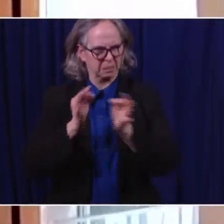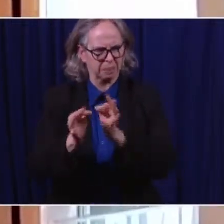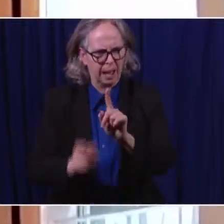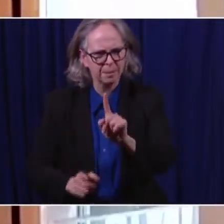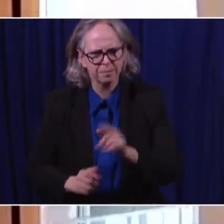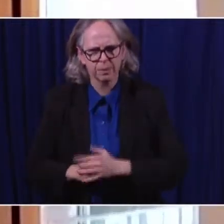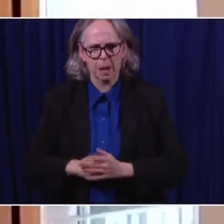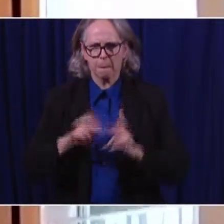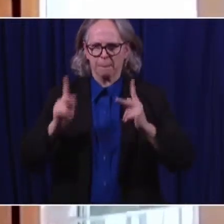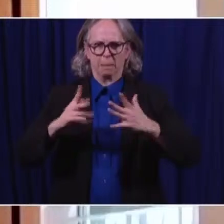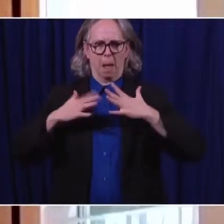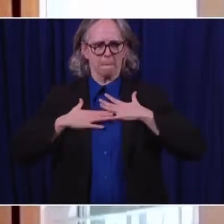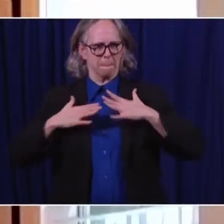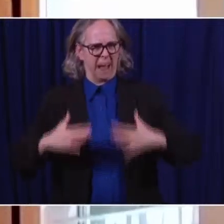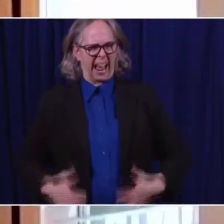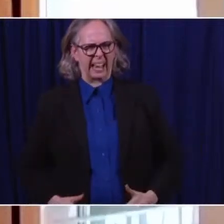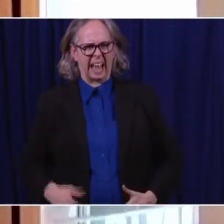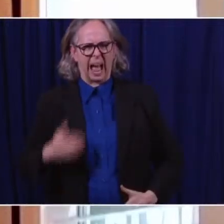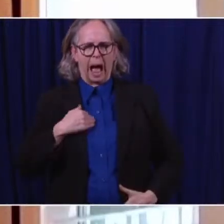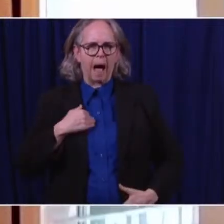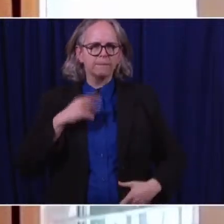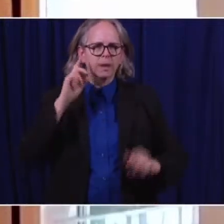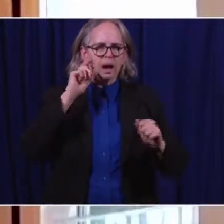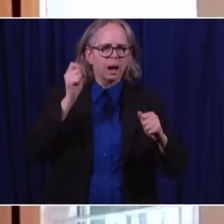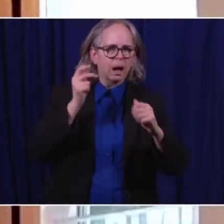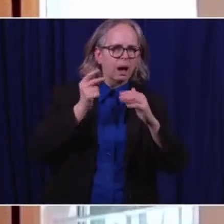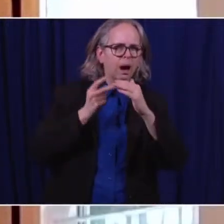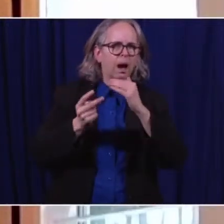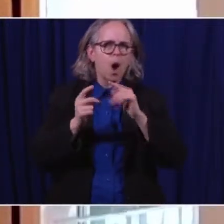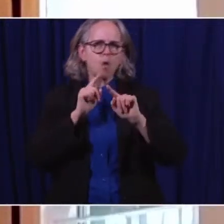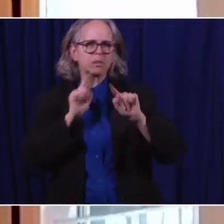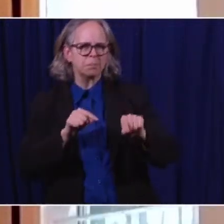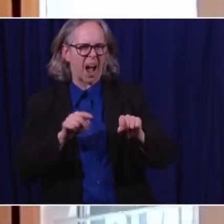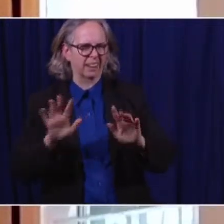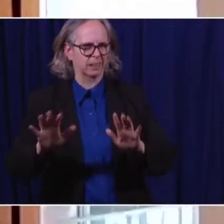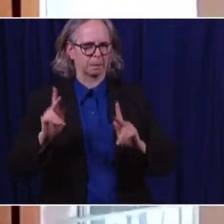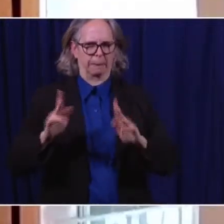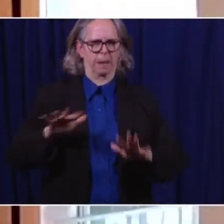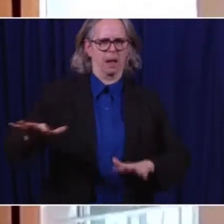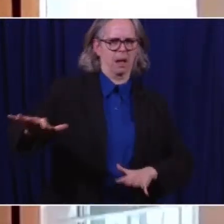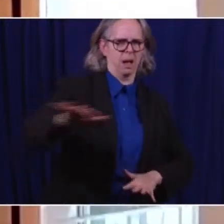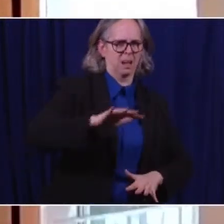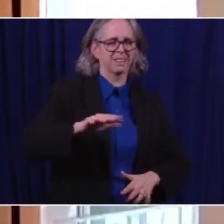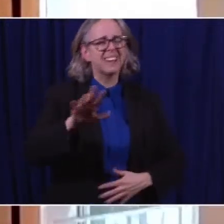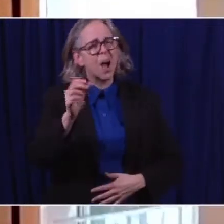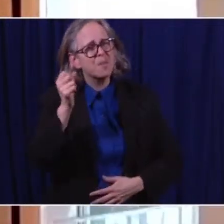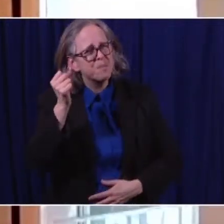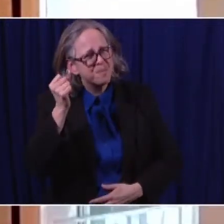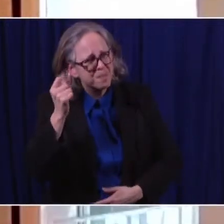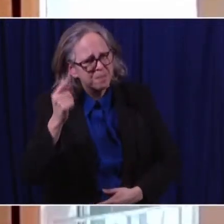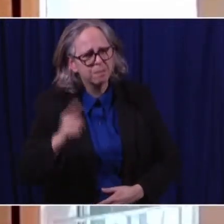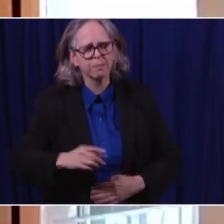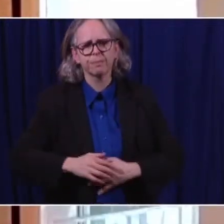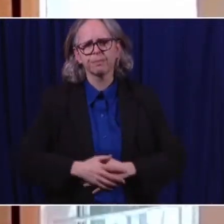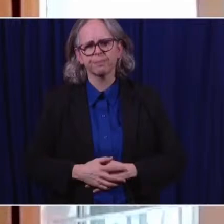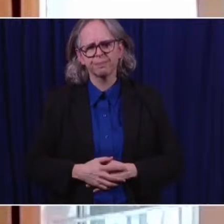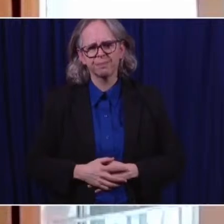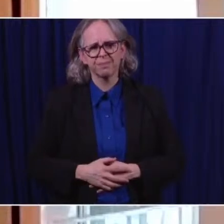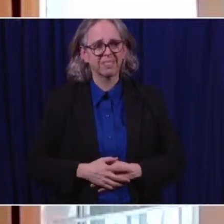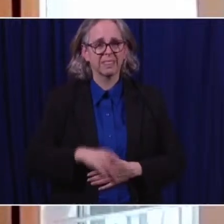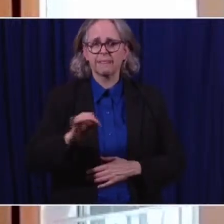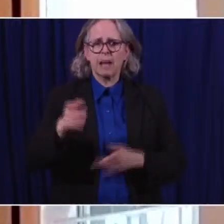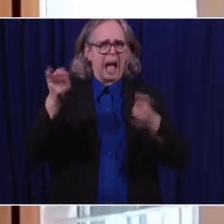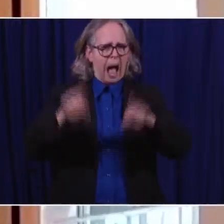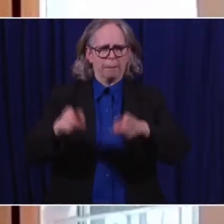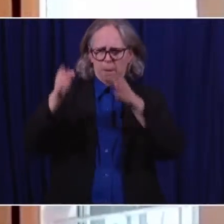who received the vaccine. Now, it is true that for a window of time after a